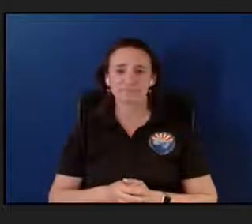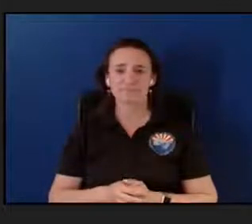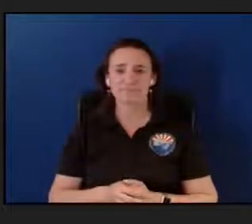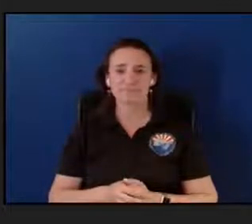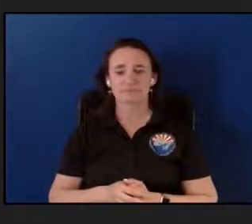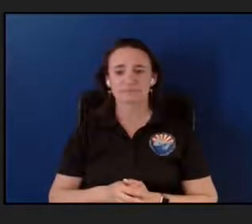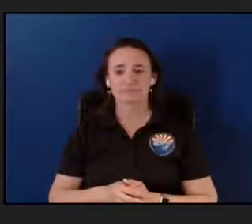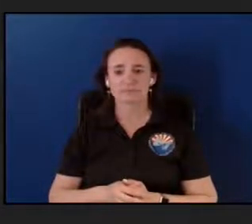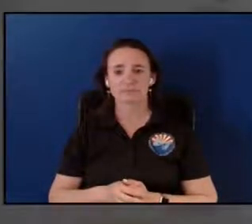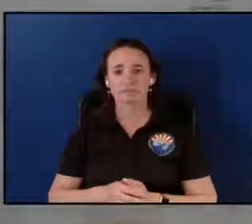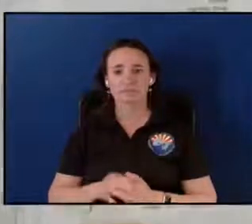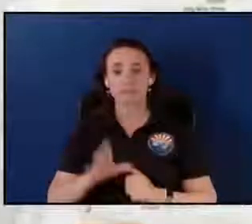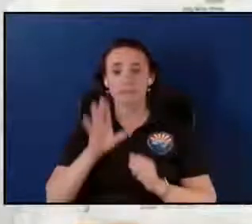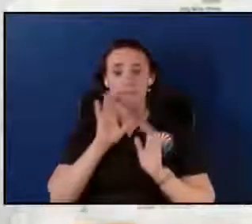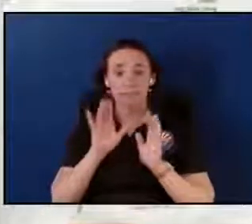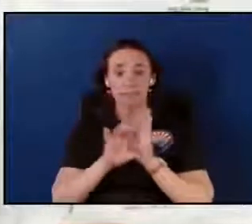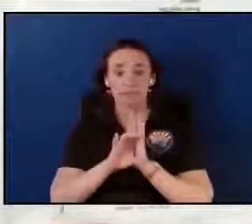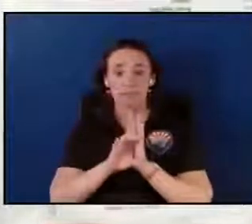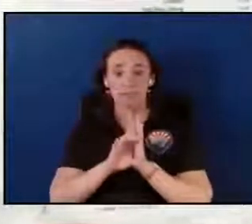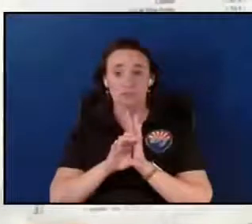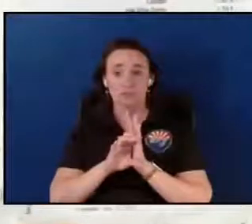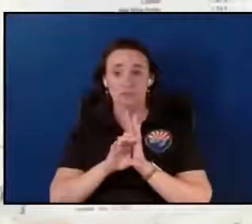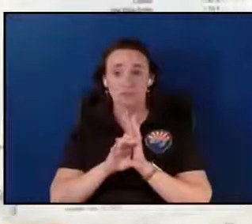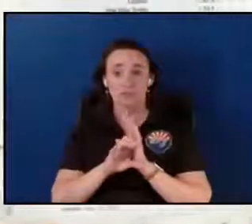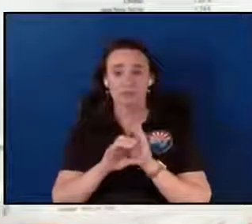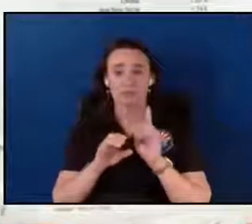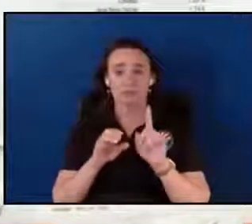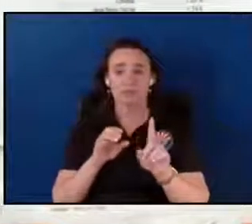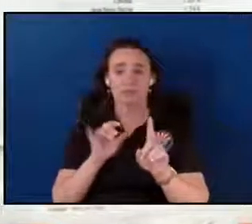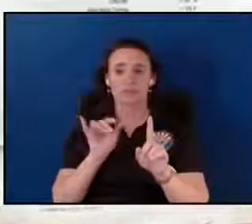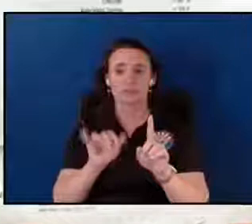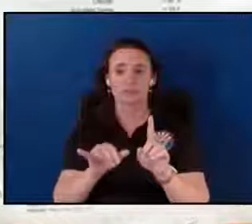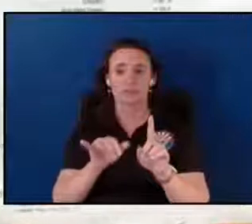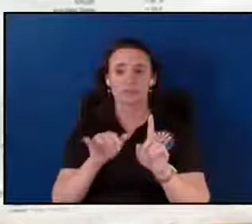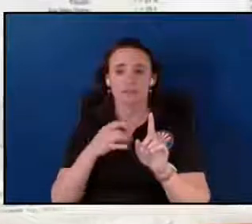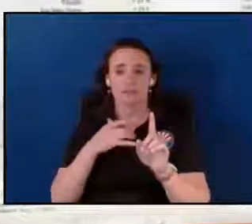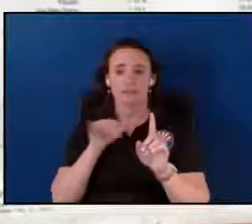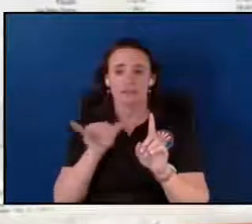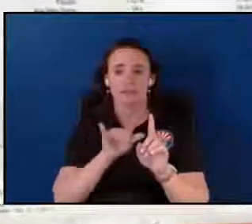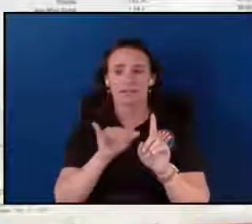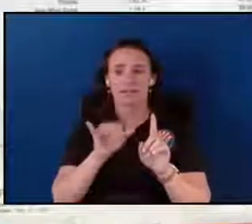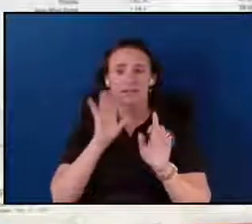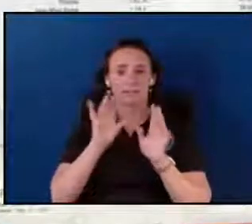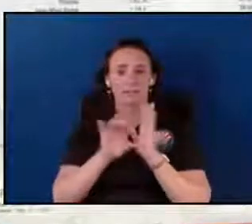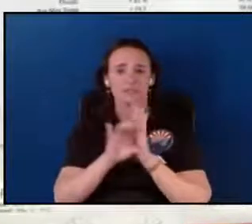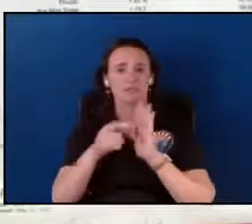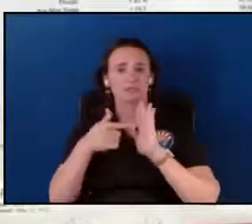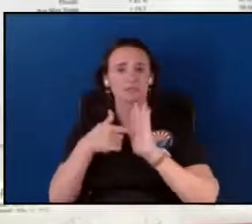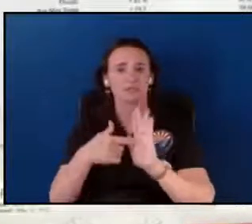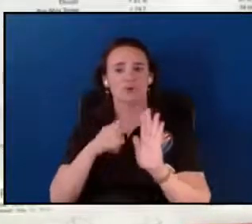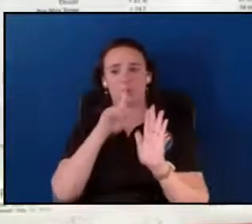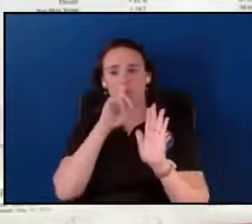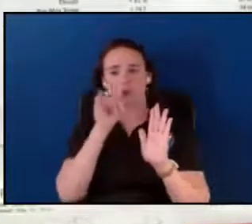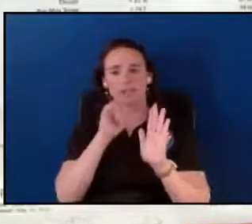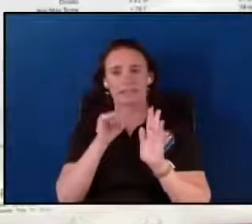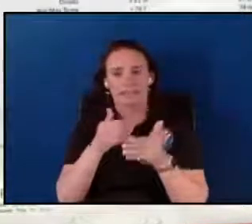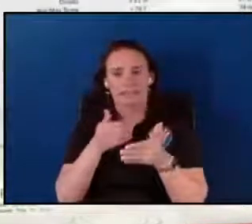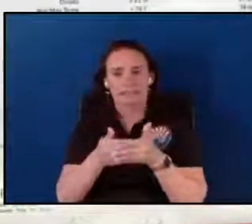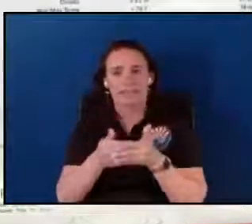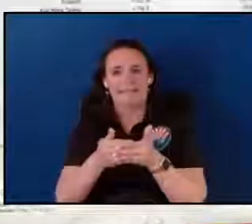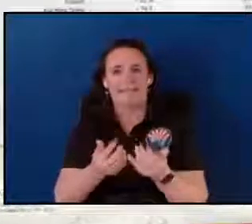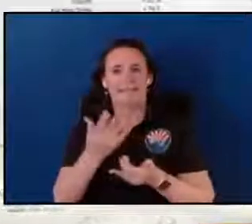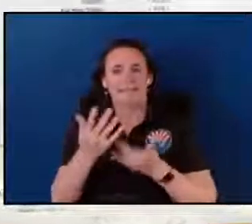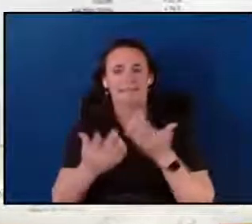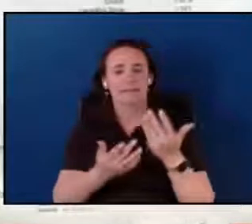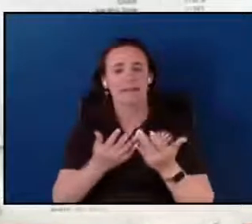got the picture up. So this is what it's like. That picture showed what it was like next to the fire, and then also on